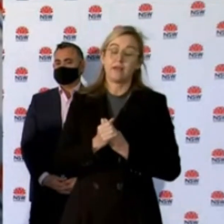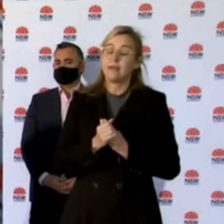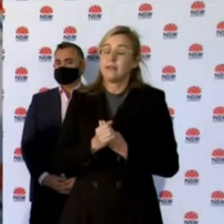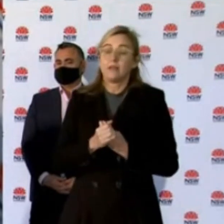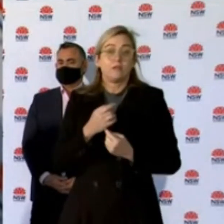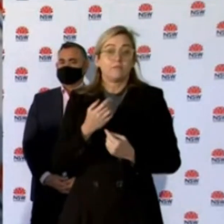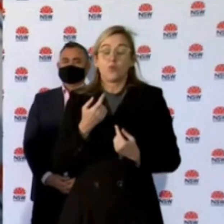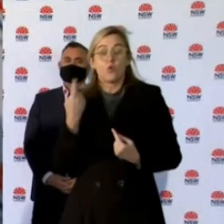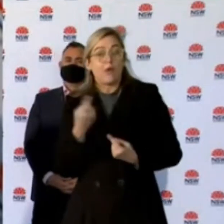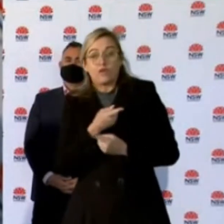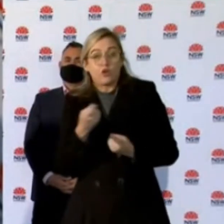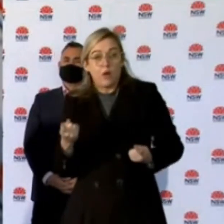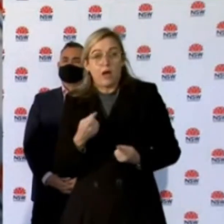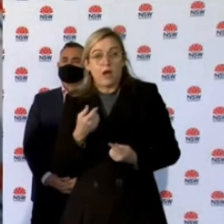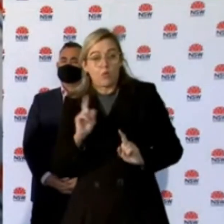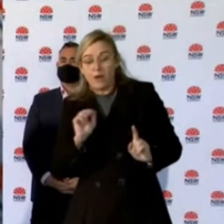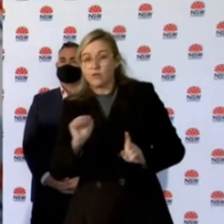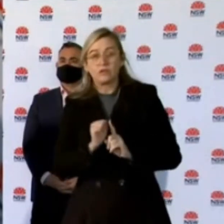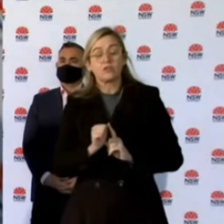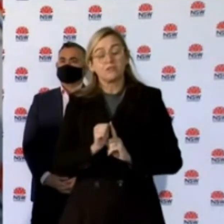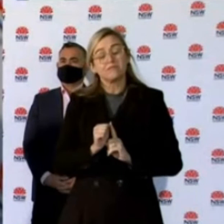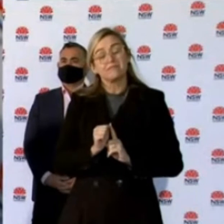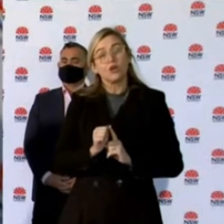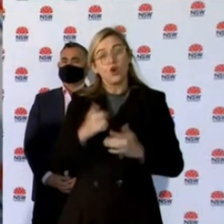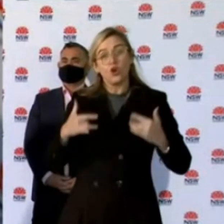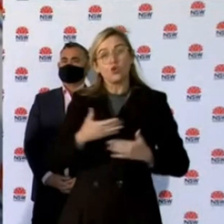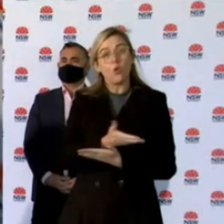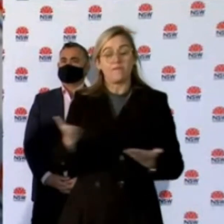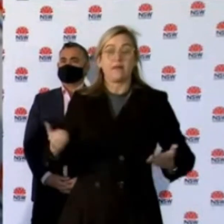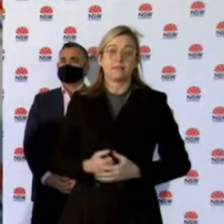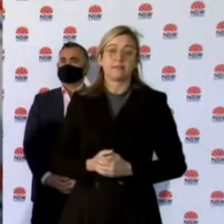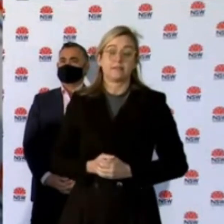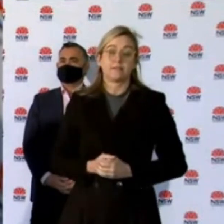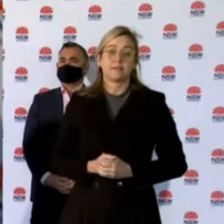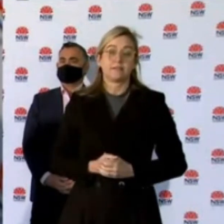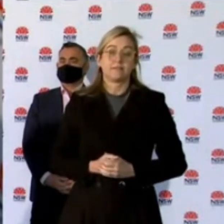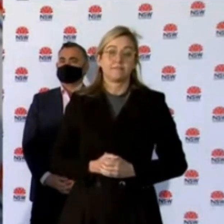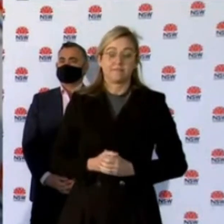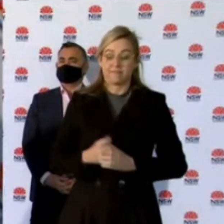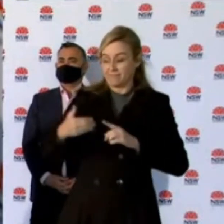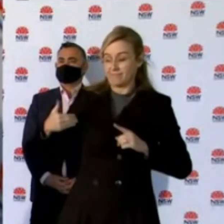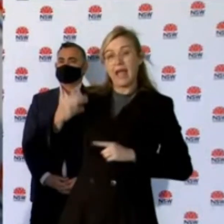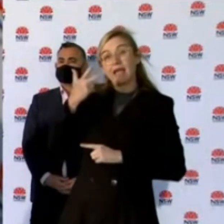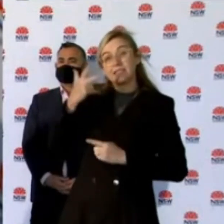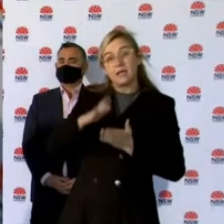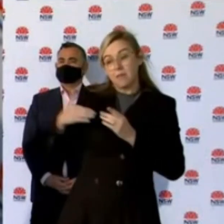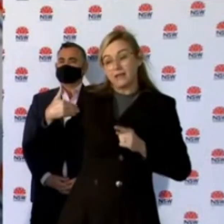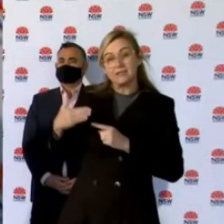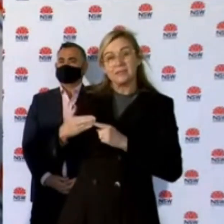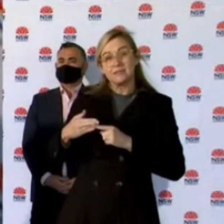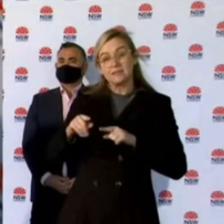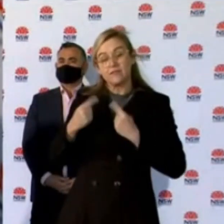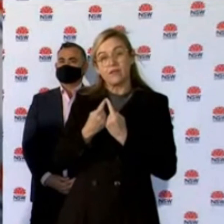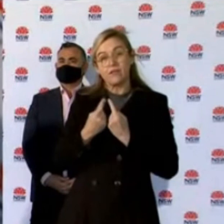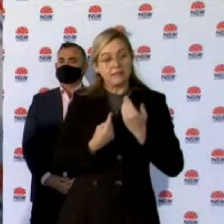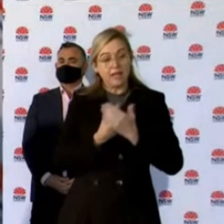our circumstances. And as we've seen in the last 18 months, different communities have been impacted at different times. And that's just the way this